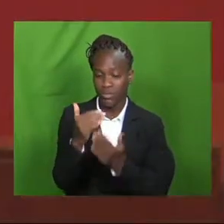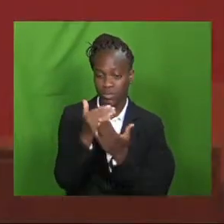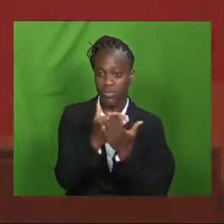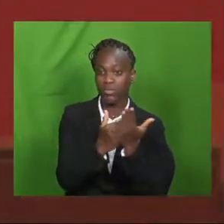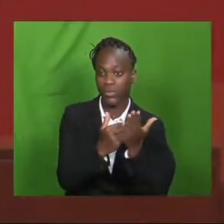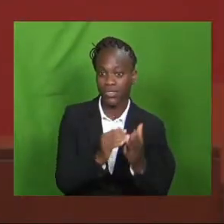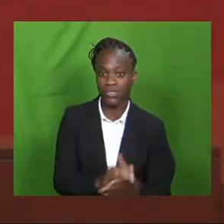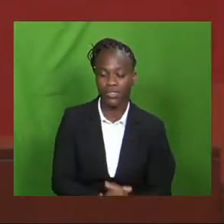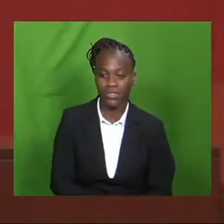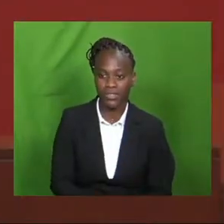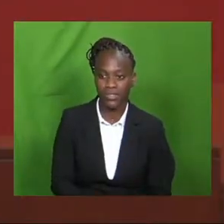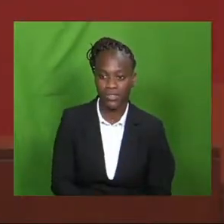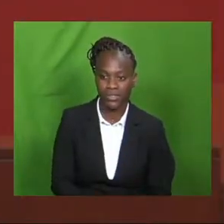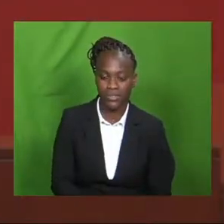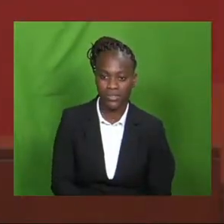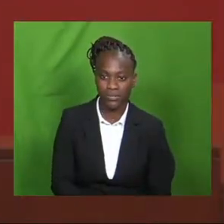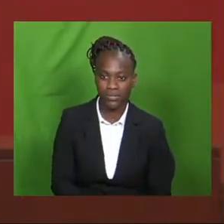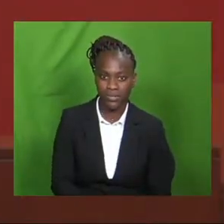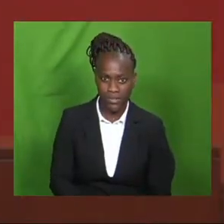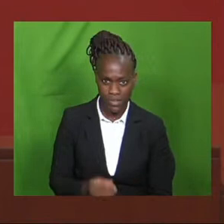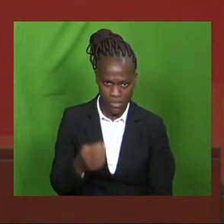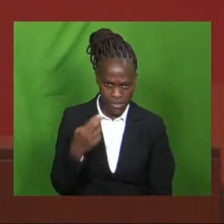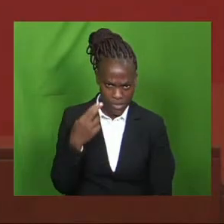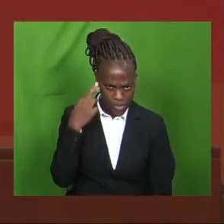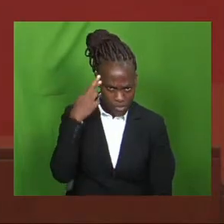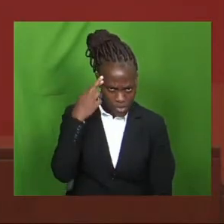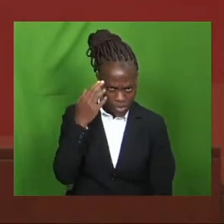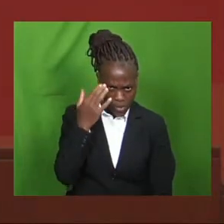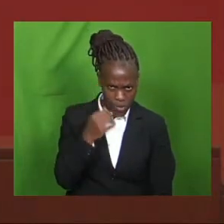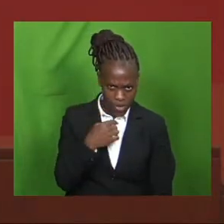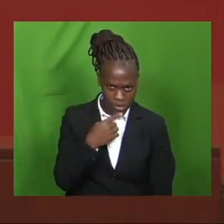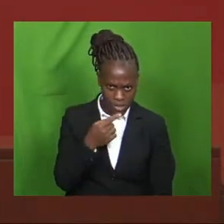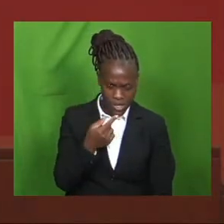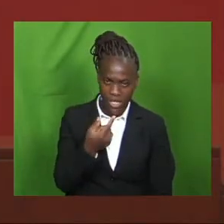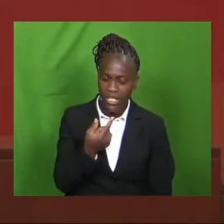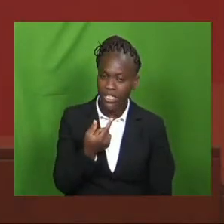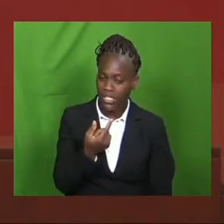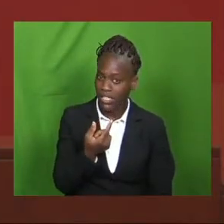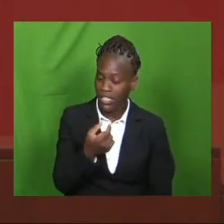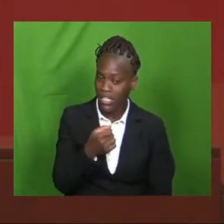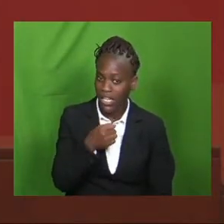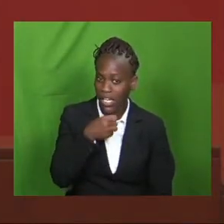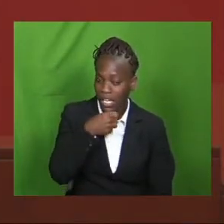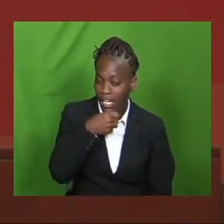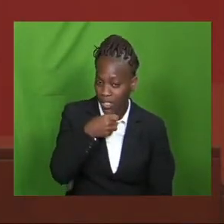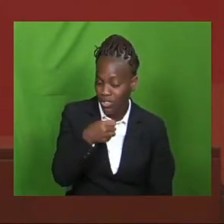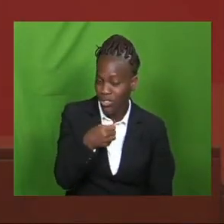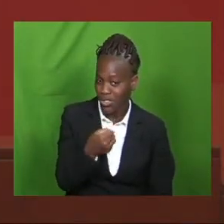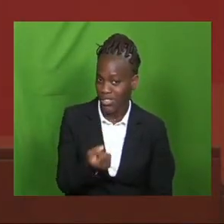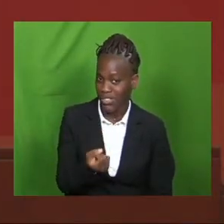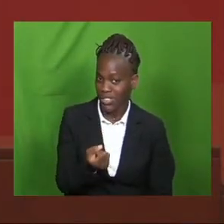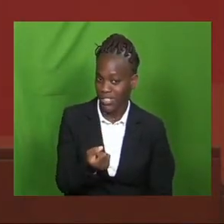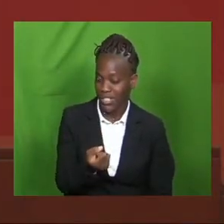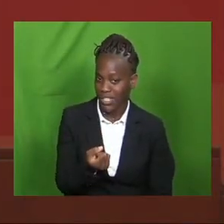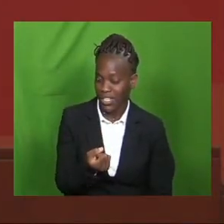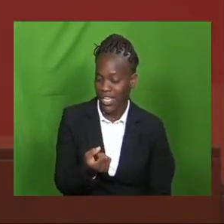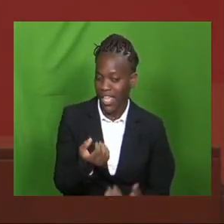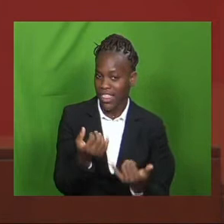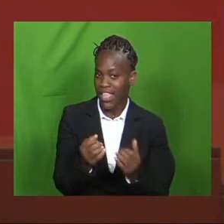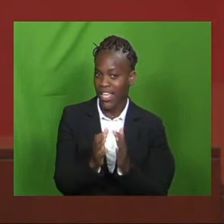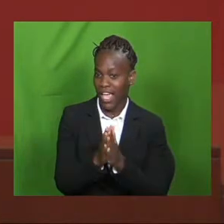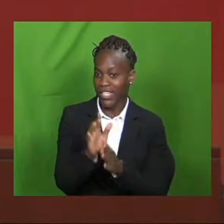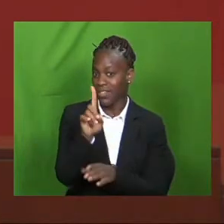I raised the initial point? If you start by saying the man has given you assurance, and now you are asking a